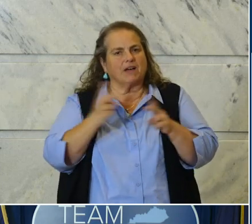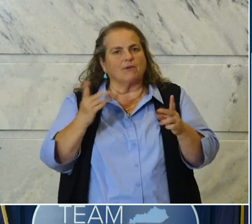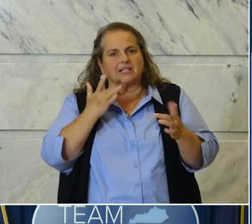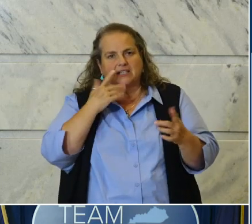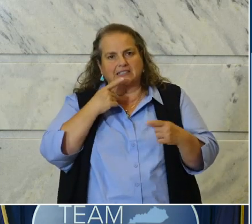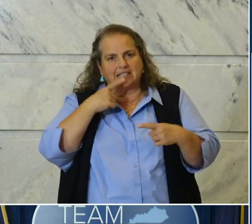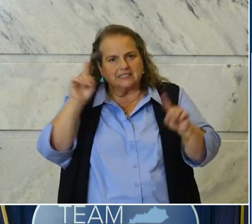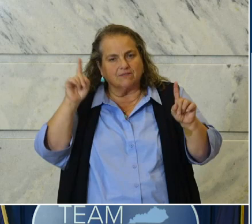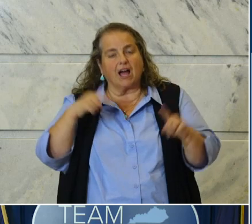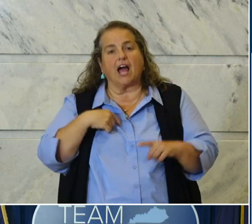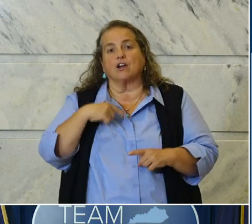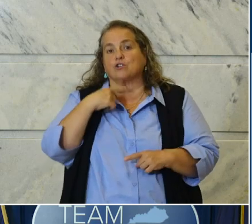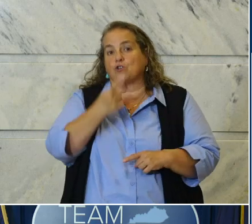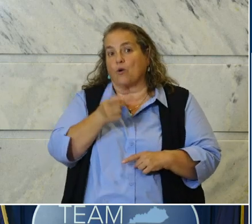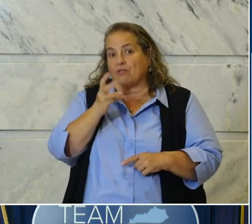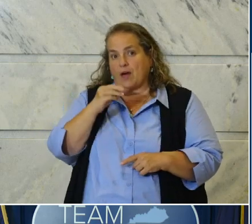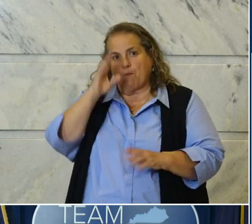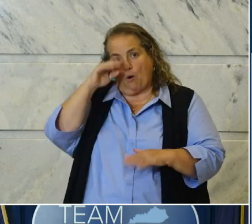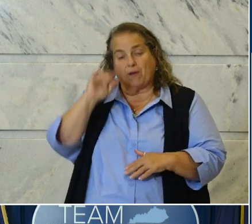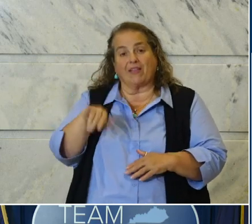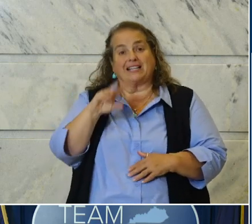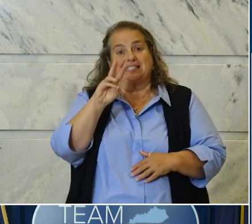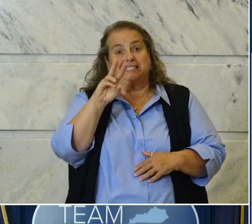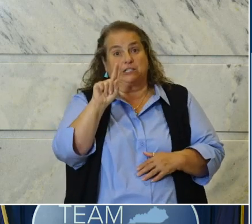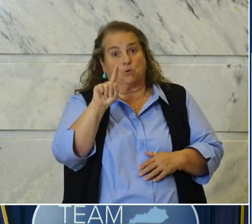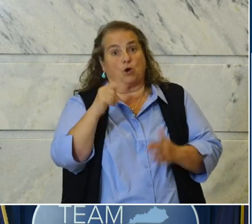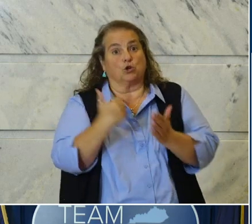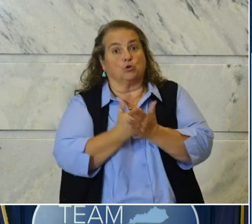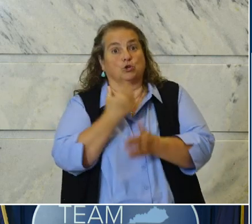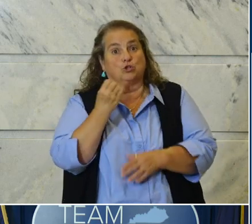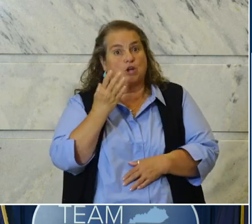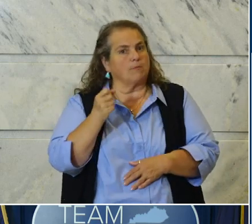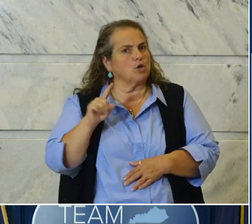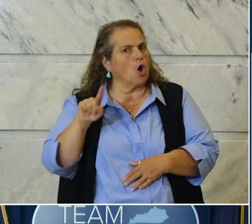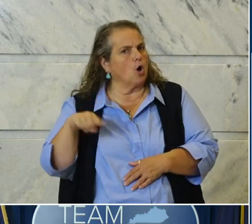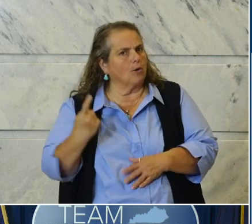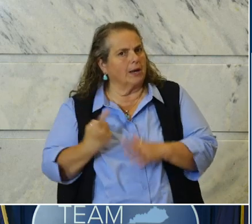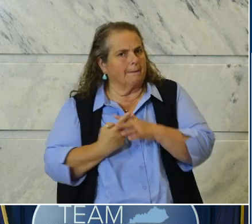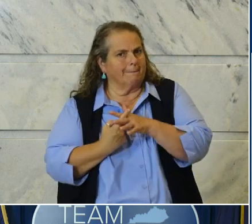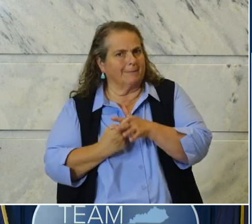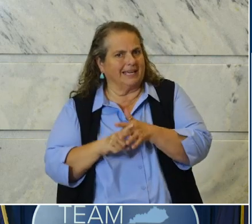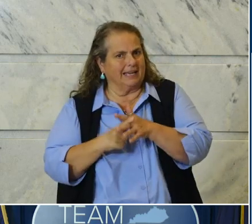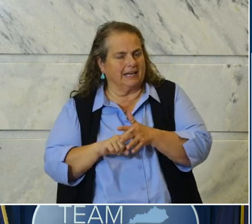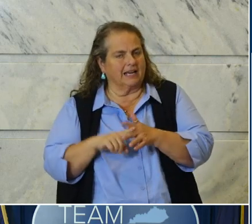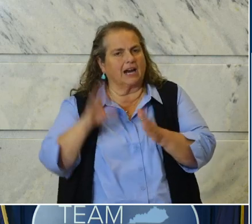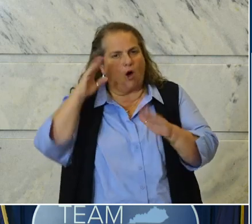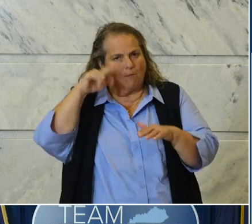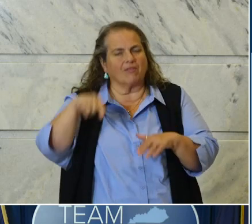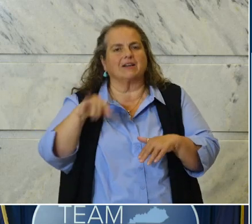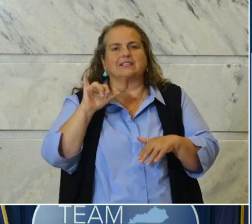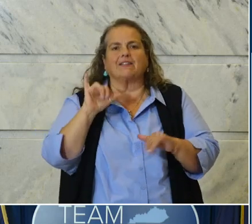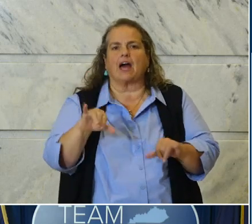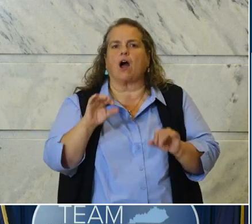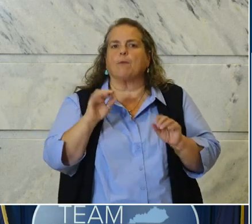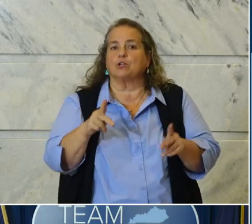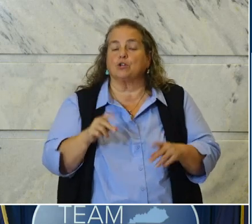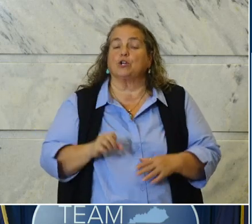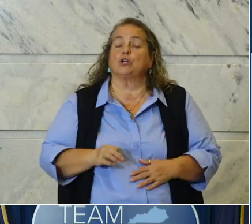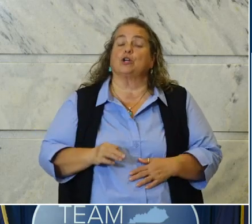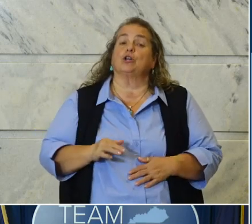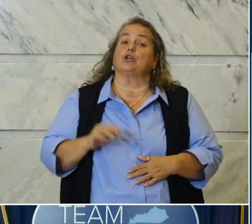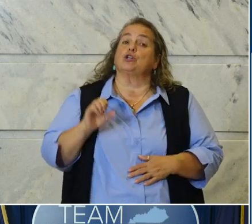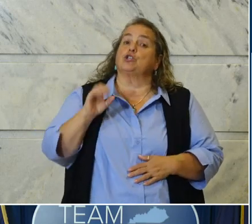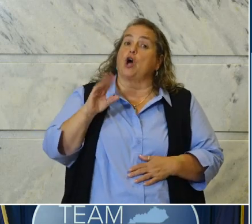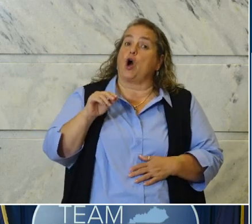these 61 new jobs are just the start, and I think there is that opportunity. So, in creating a